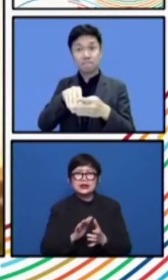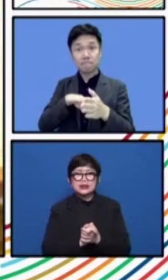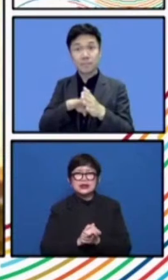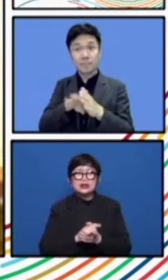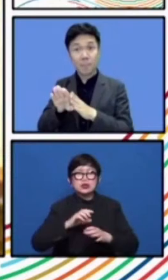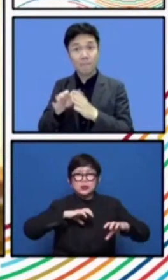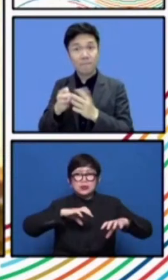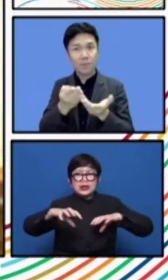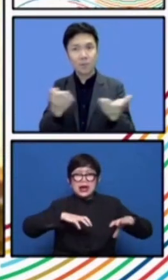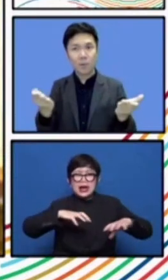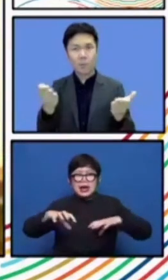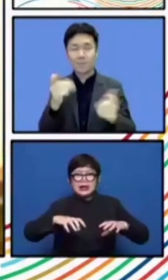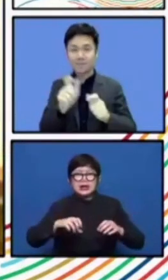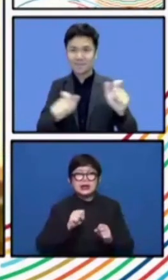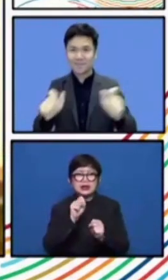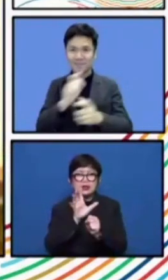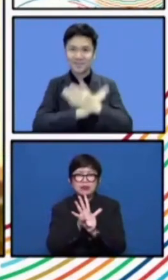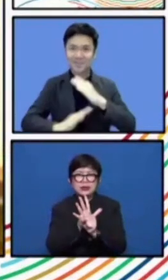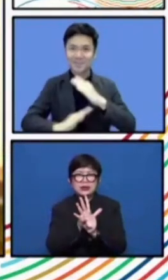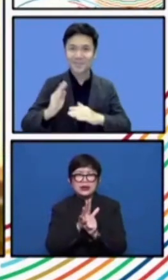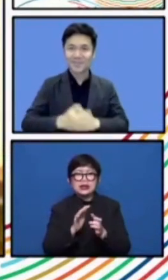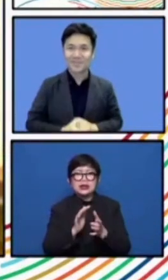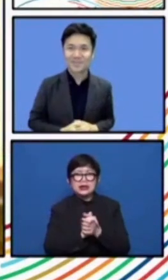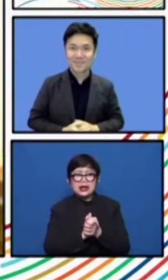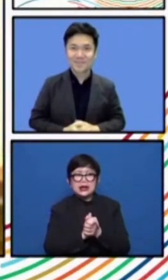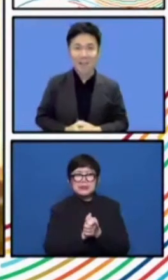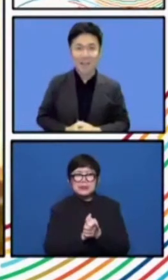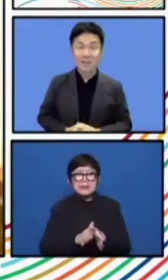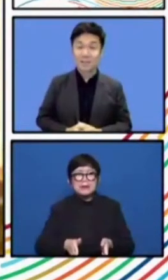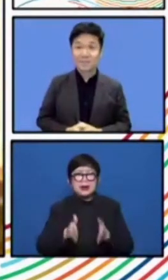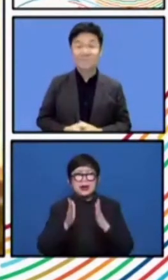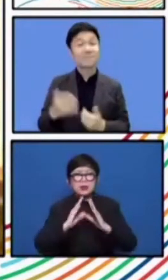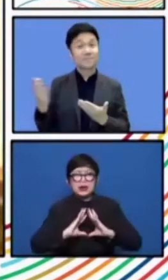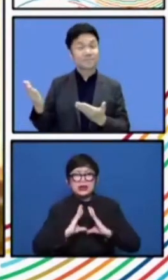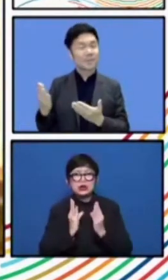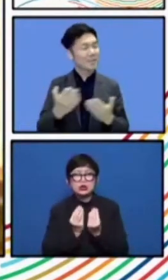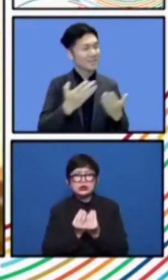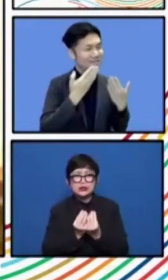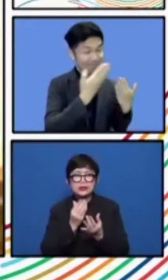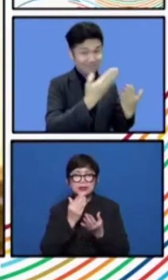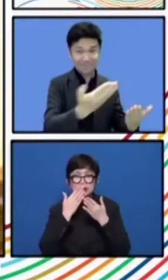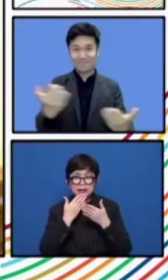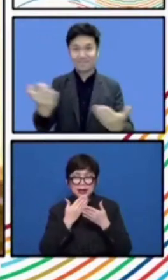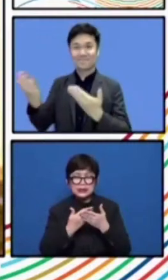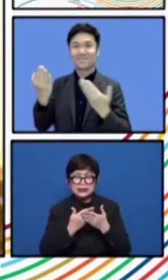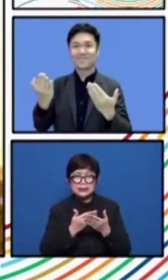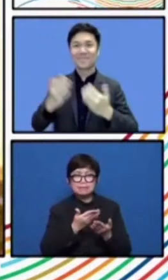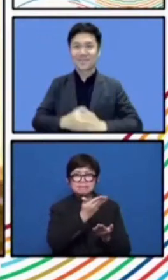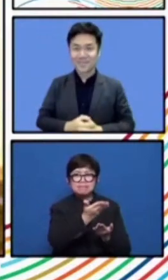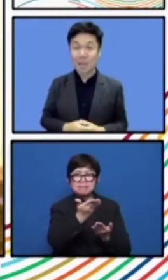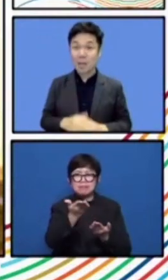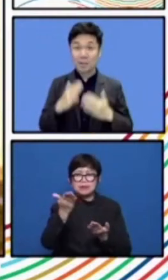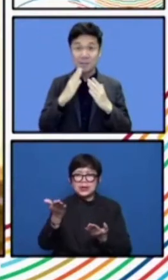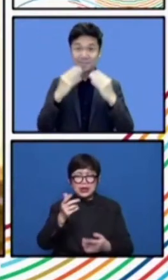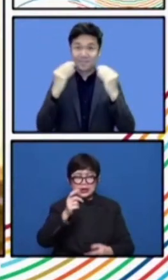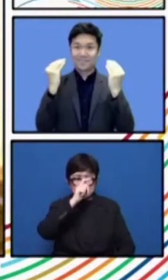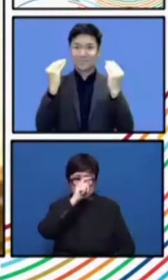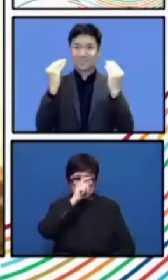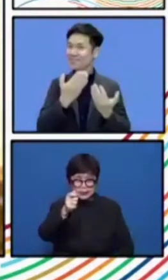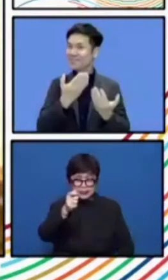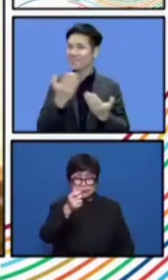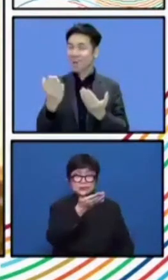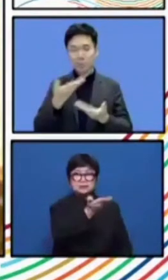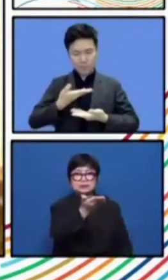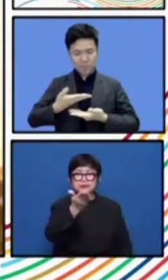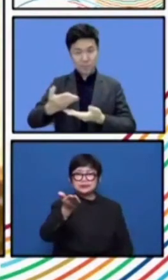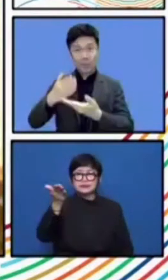you excellencies participants ladies and gentlemen thank you for inviting me to be your discussion